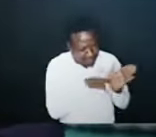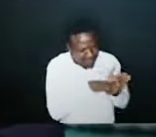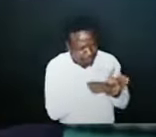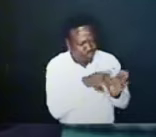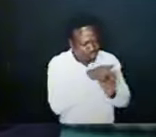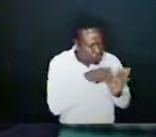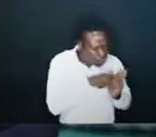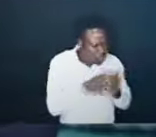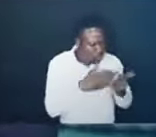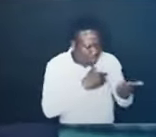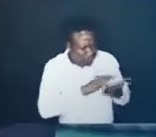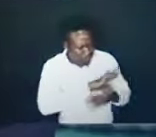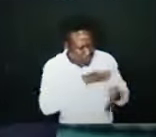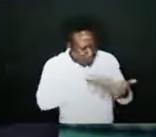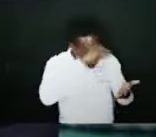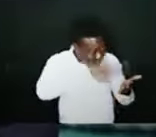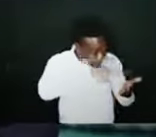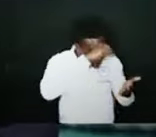scripture.